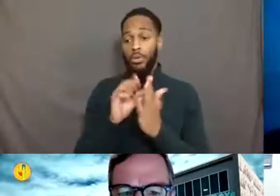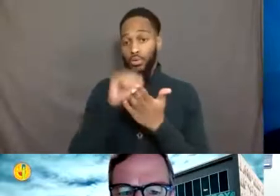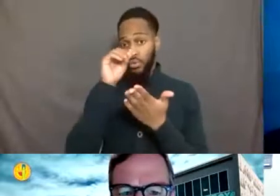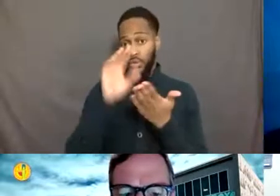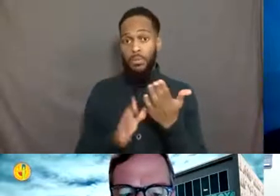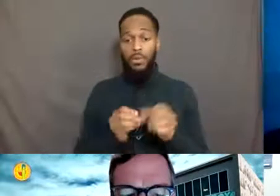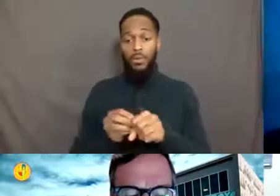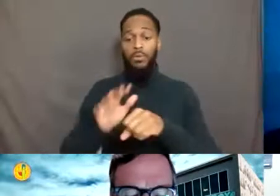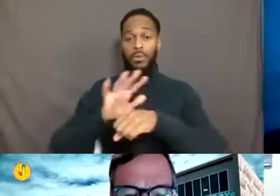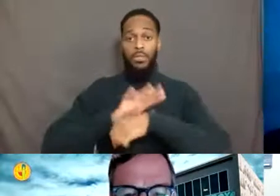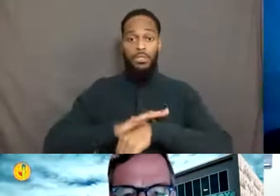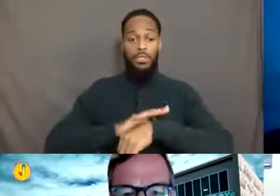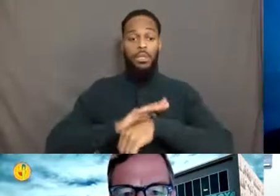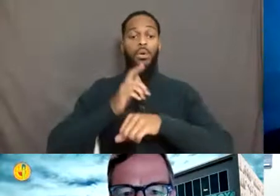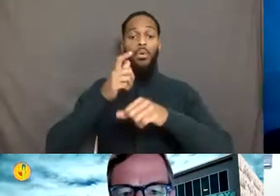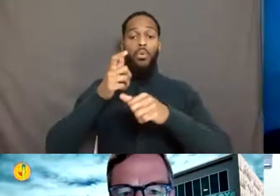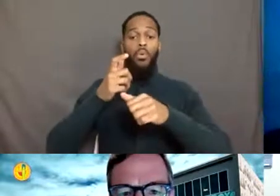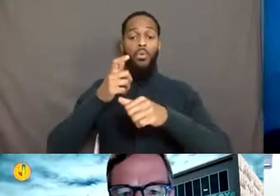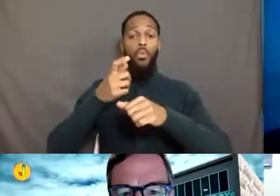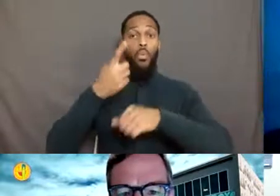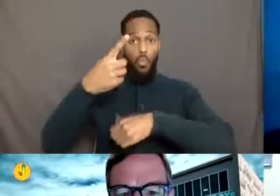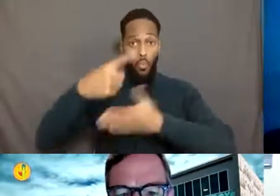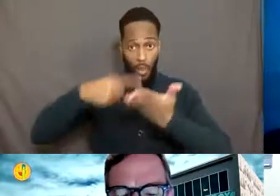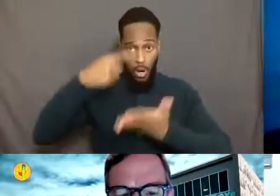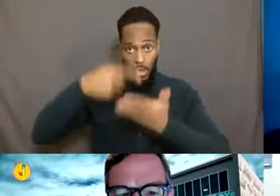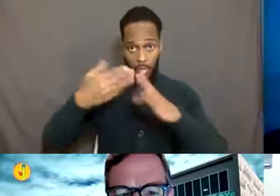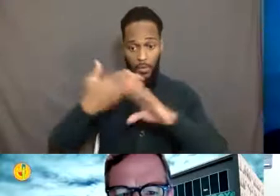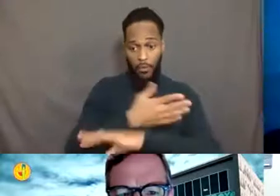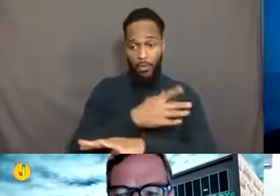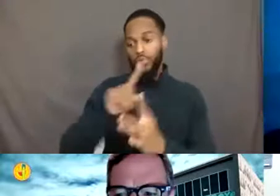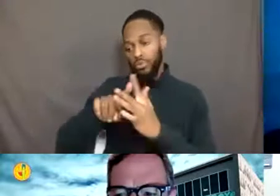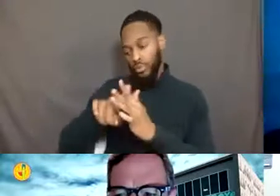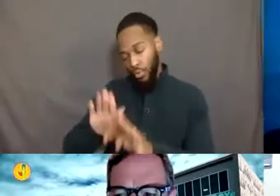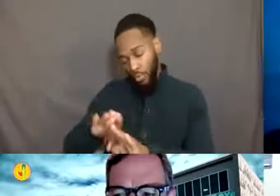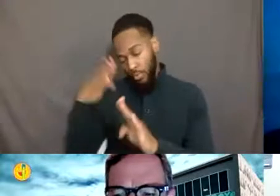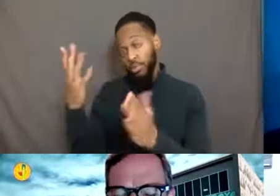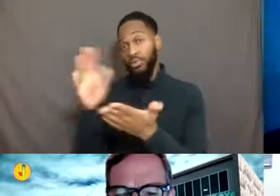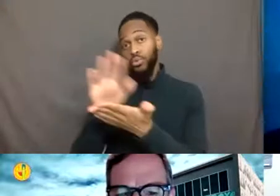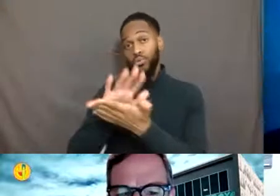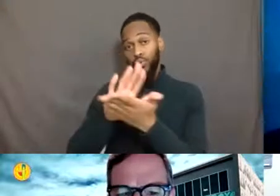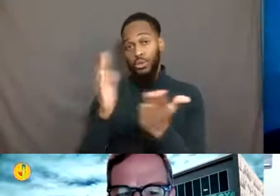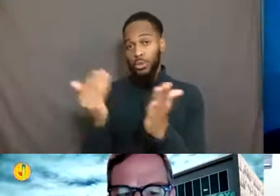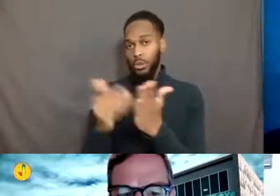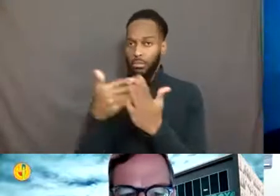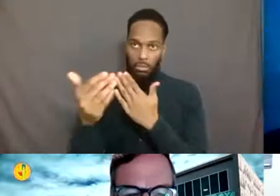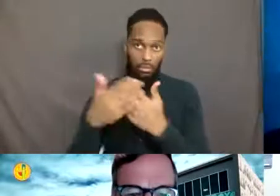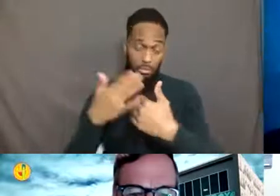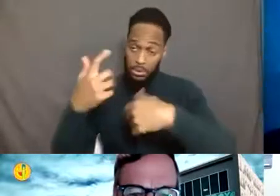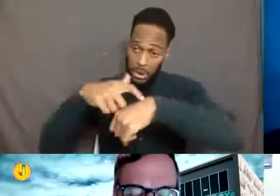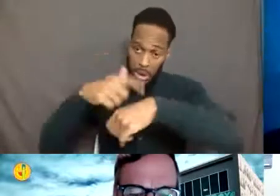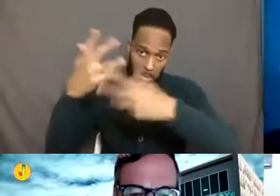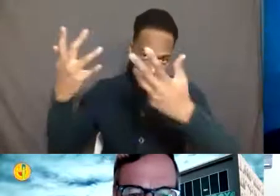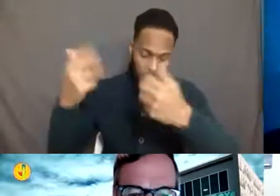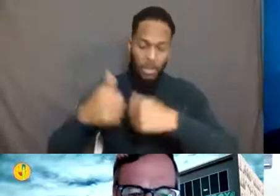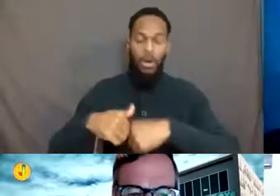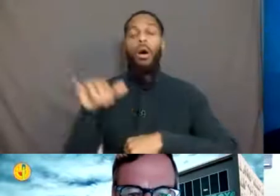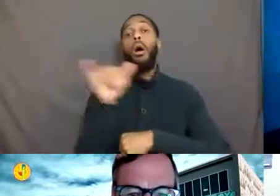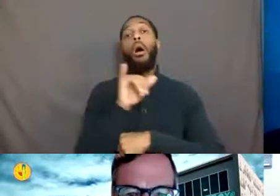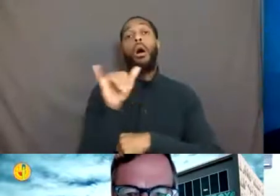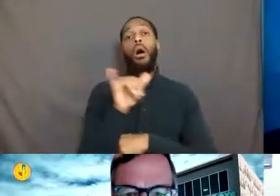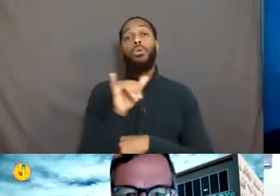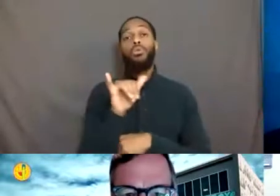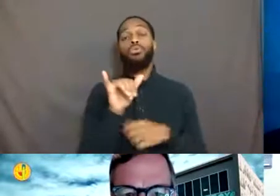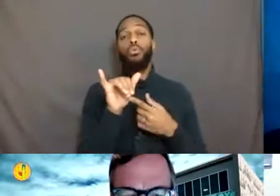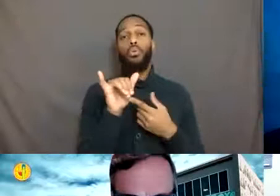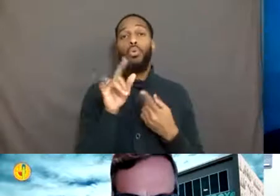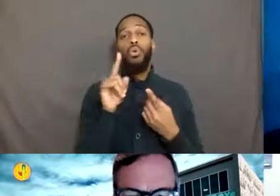time before we reopen, whenever we reopen, and we're going to ask employees to be COVID-19 tested